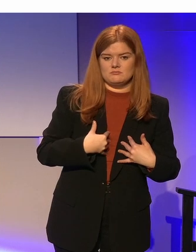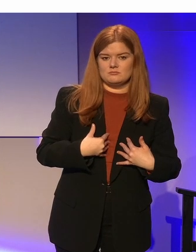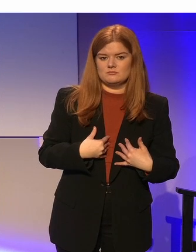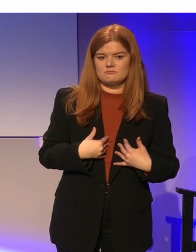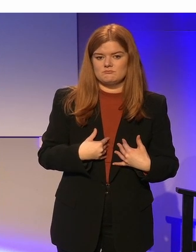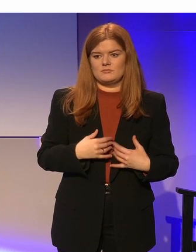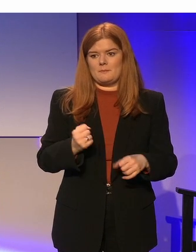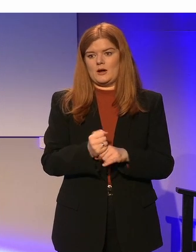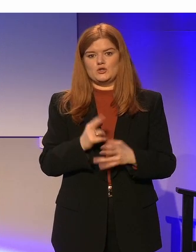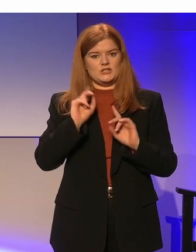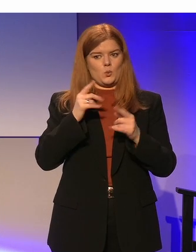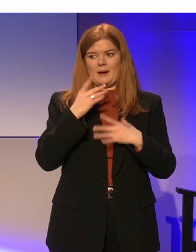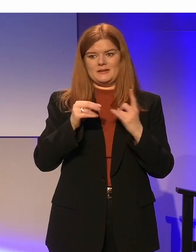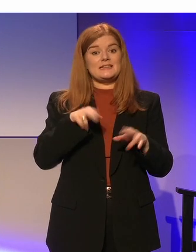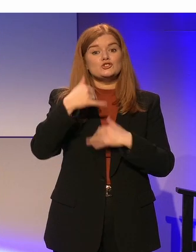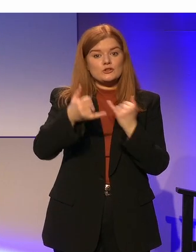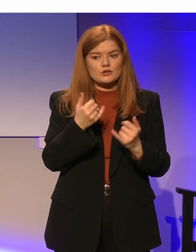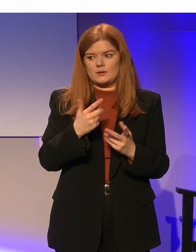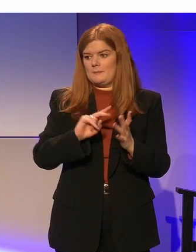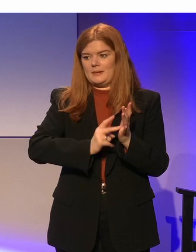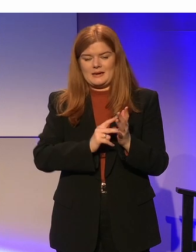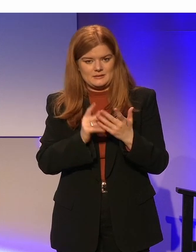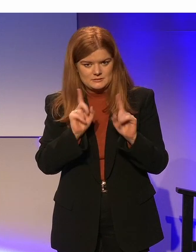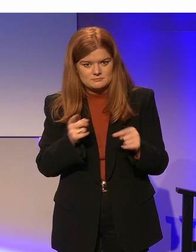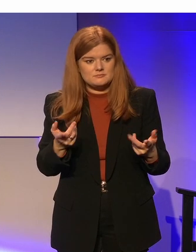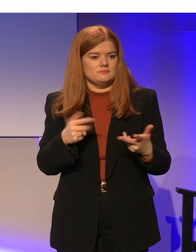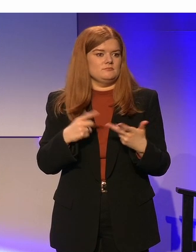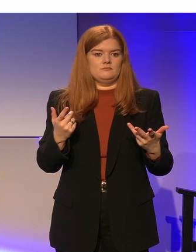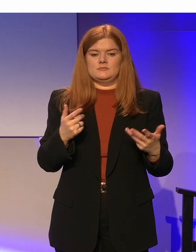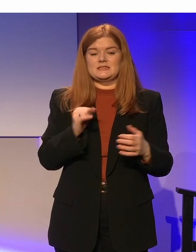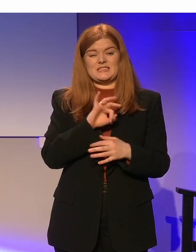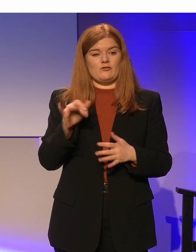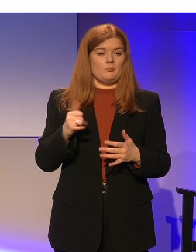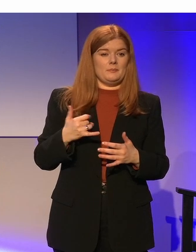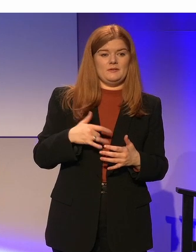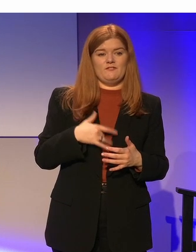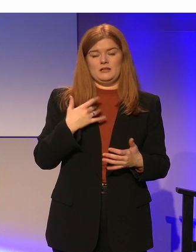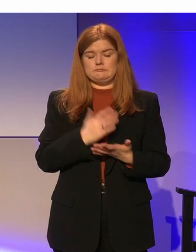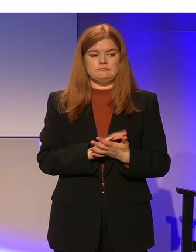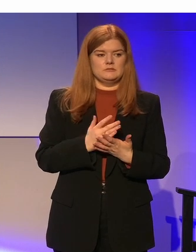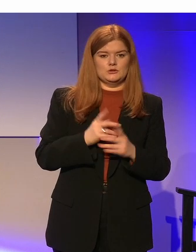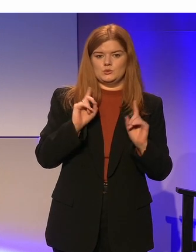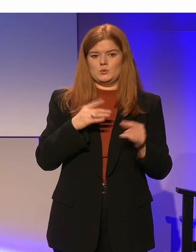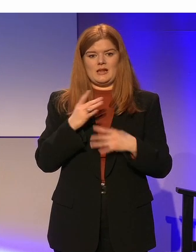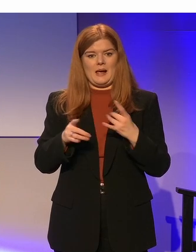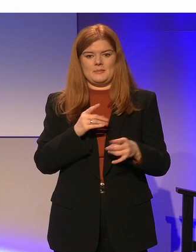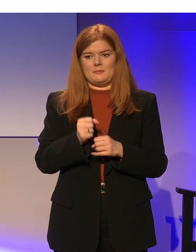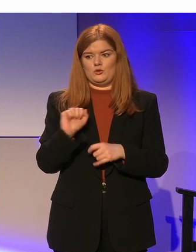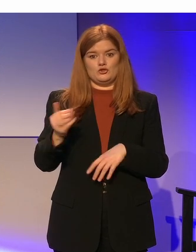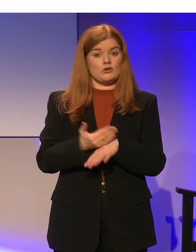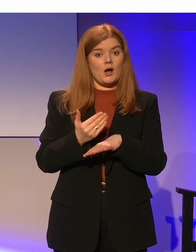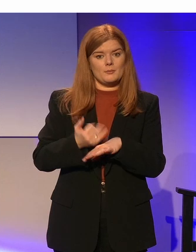anxiety around next year, around planning, and, staff maybe being uncertain in terms of